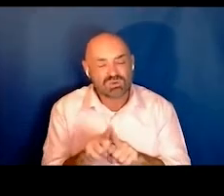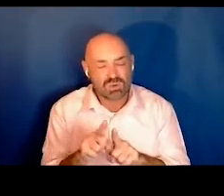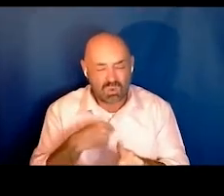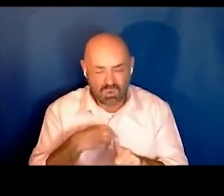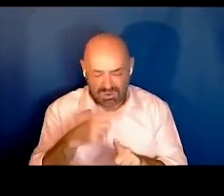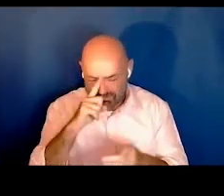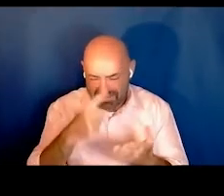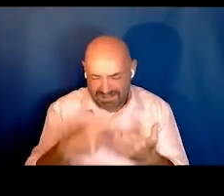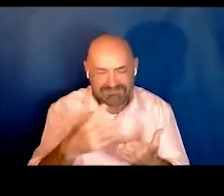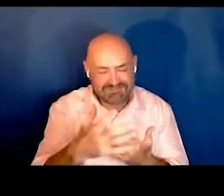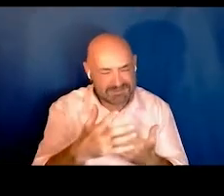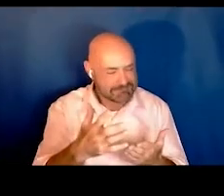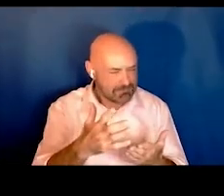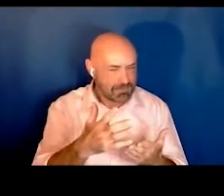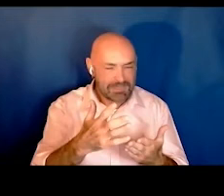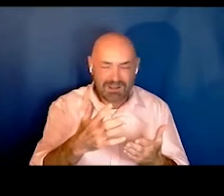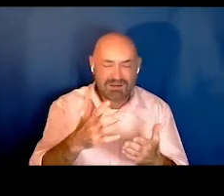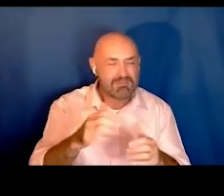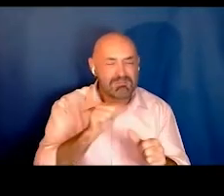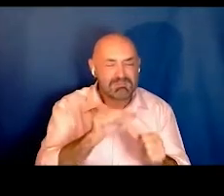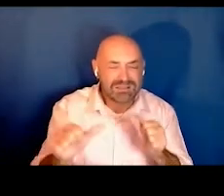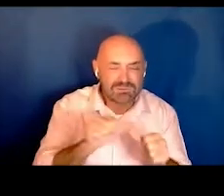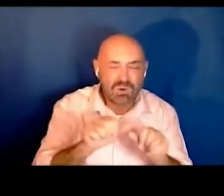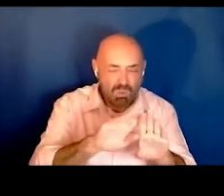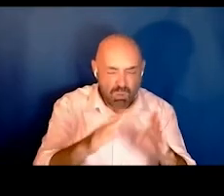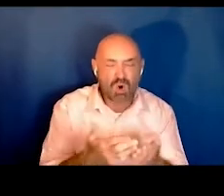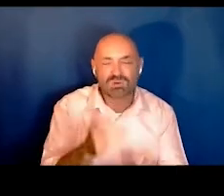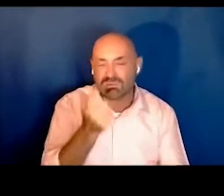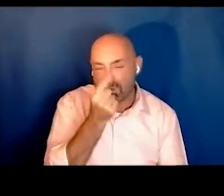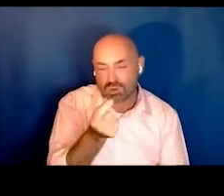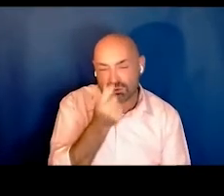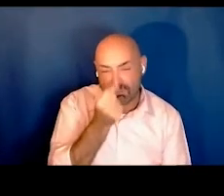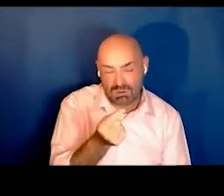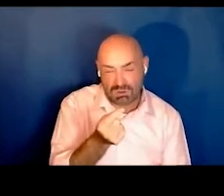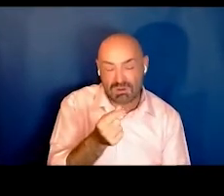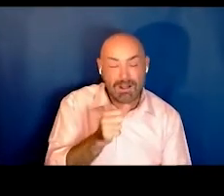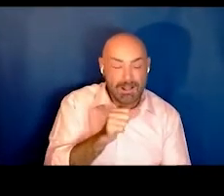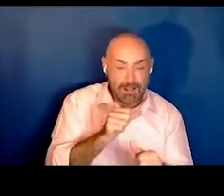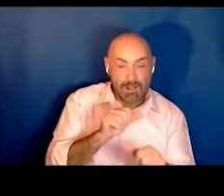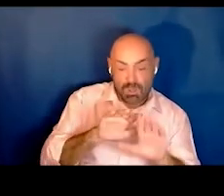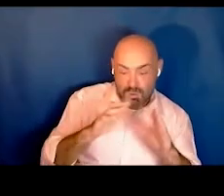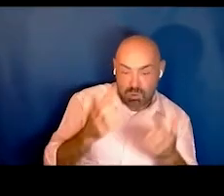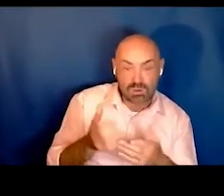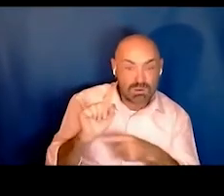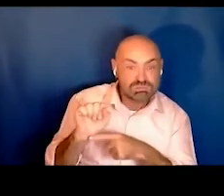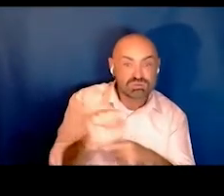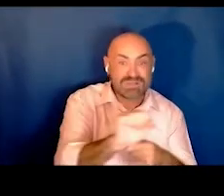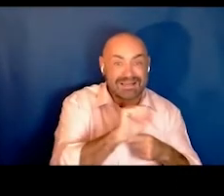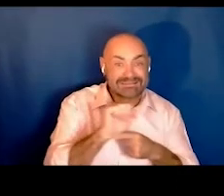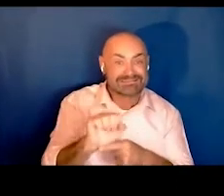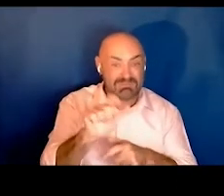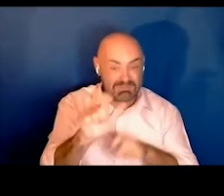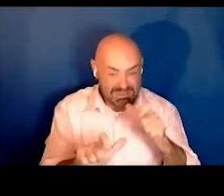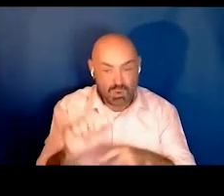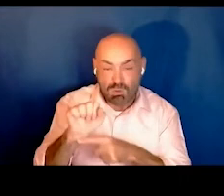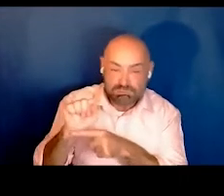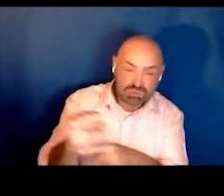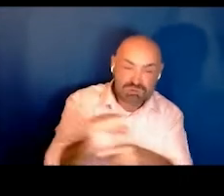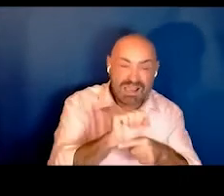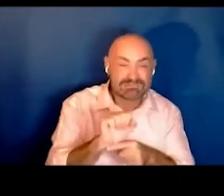radically more compassionate world is indeed possible, a world that protects the well-being of people and nature around the